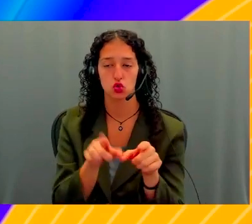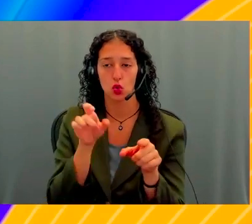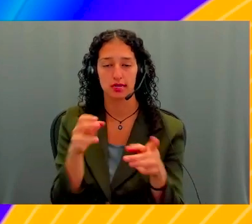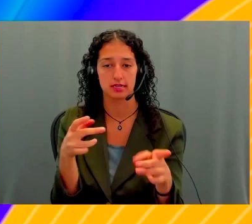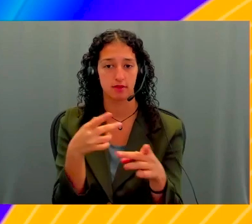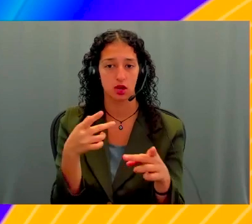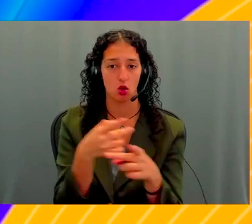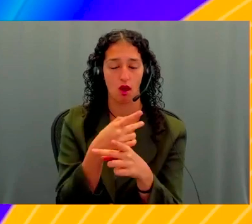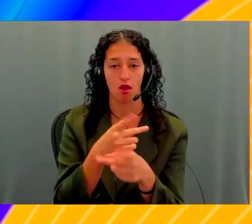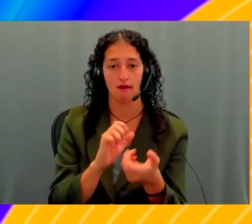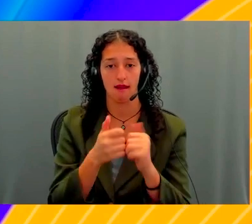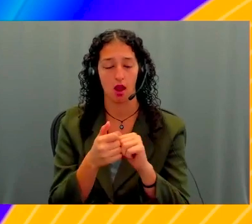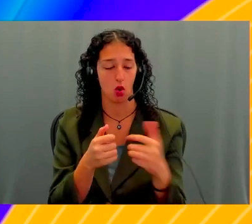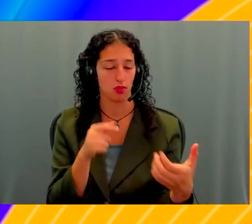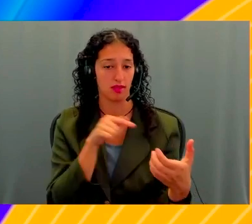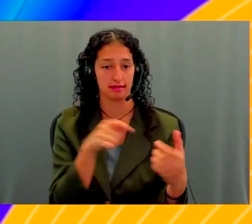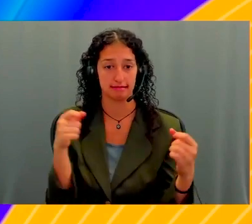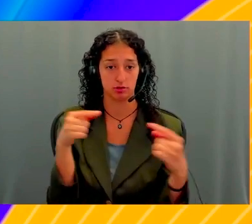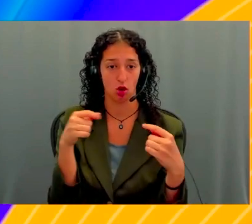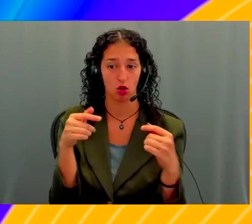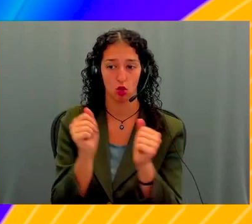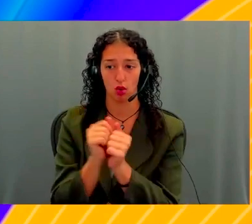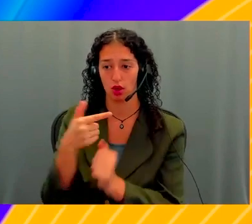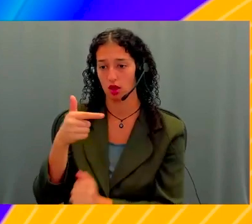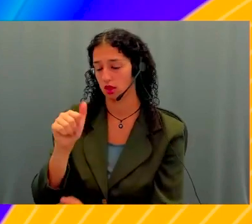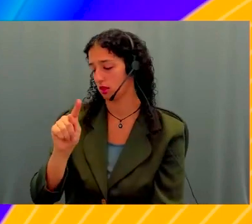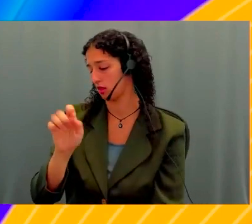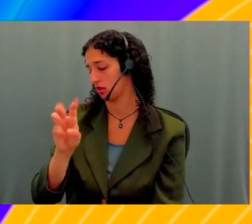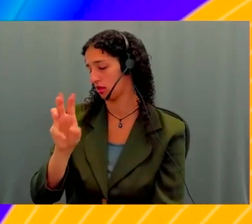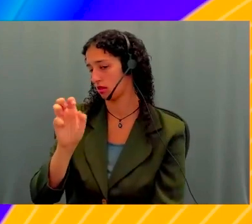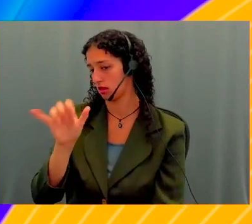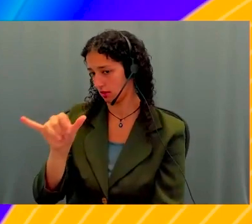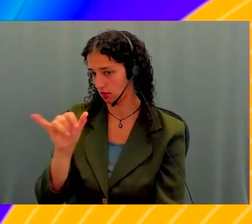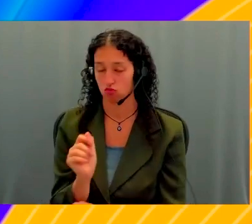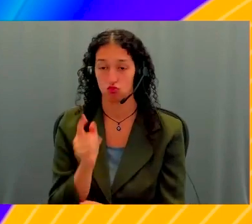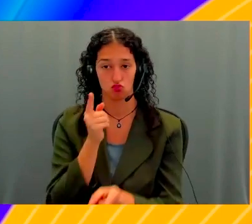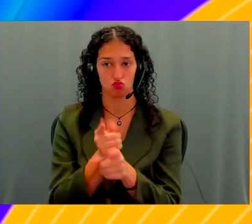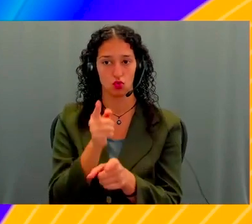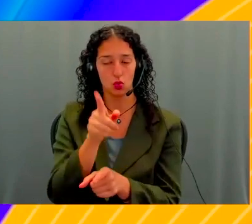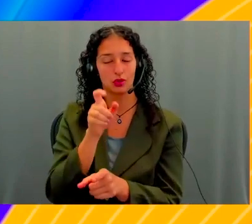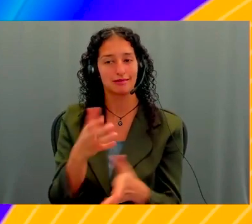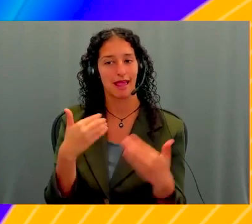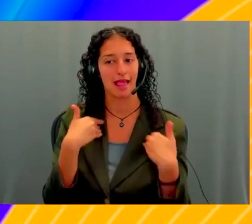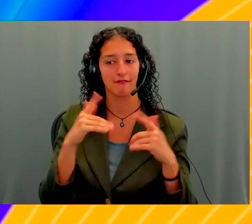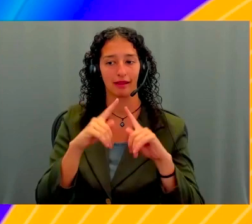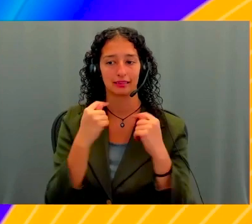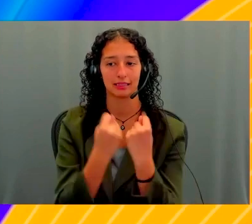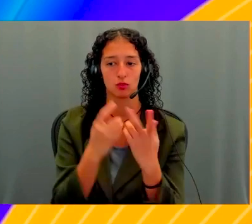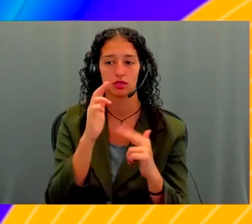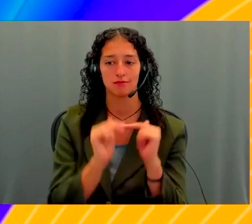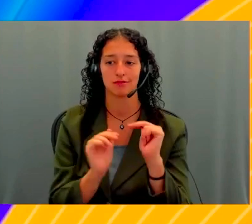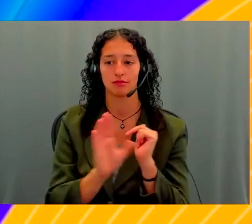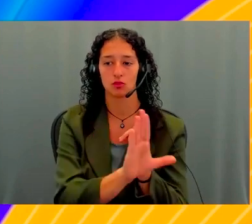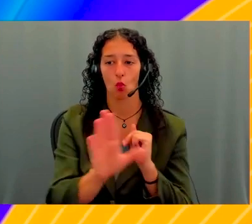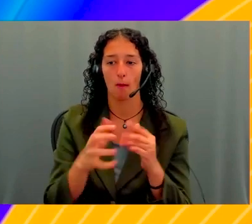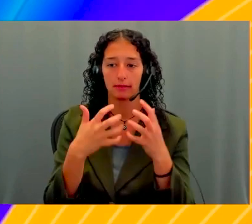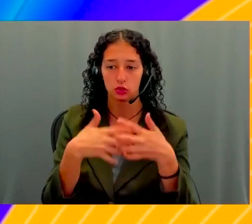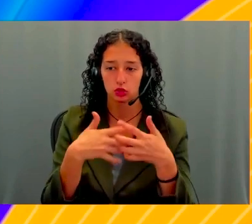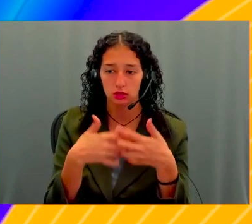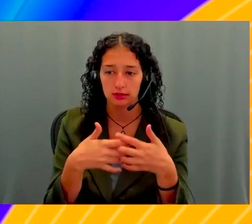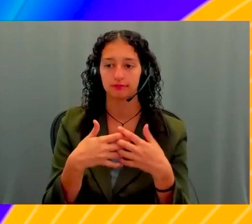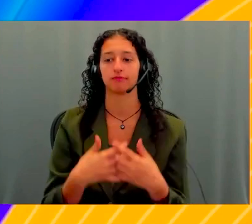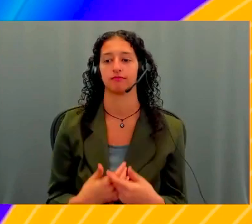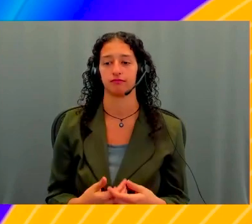The data is getting processed in a secure manner. You need to have a team which is building your machine learning models. Yep. With